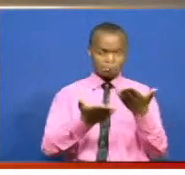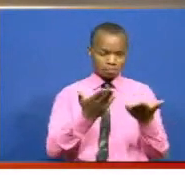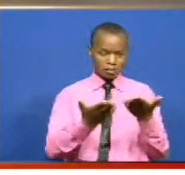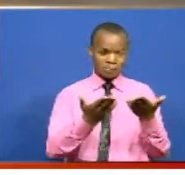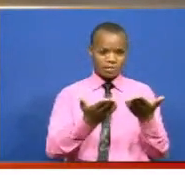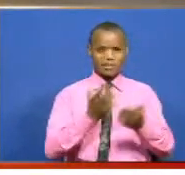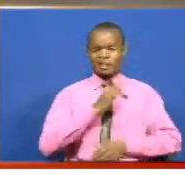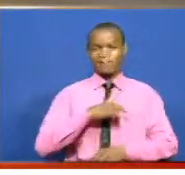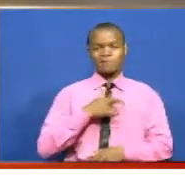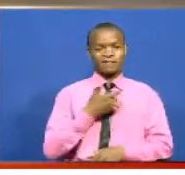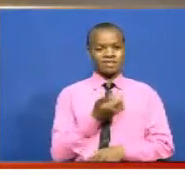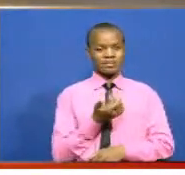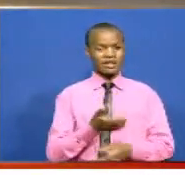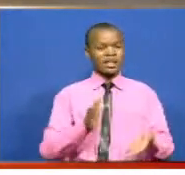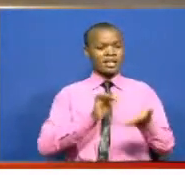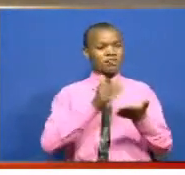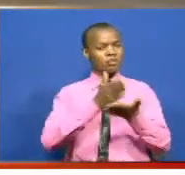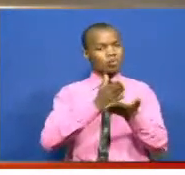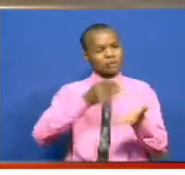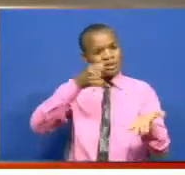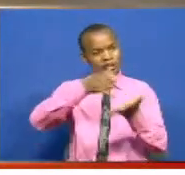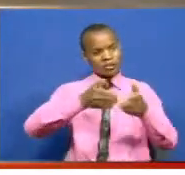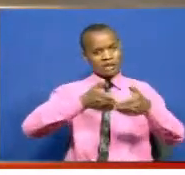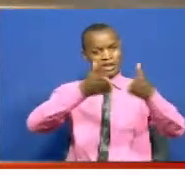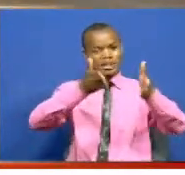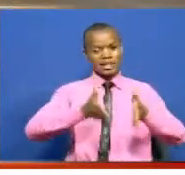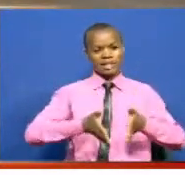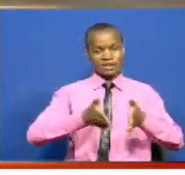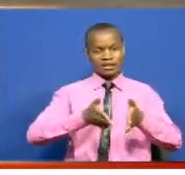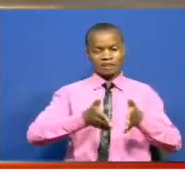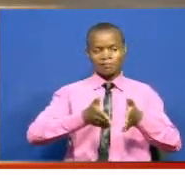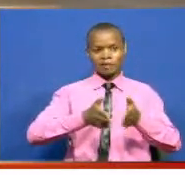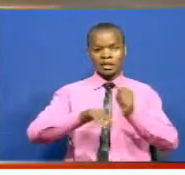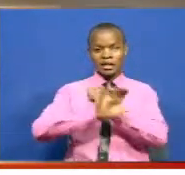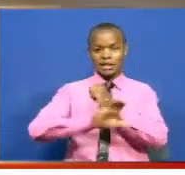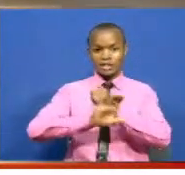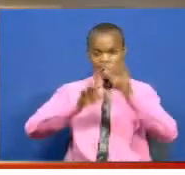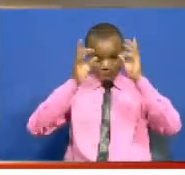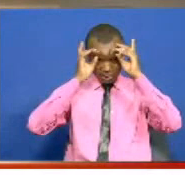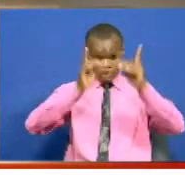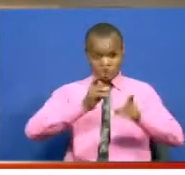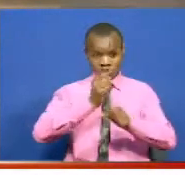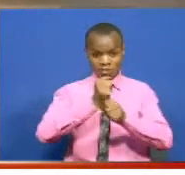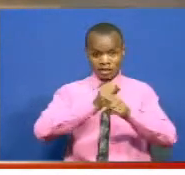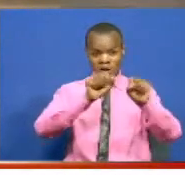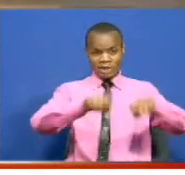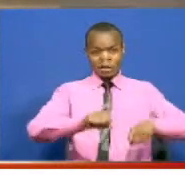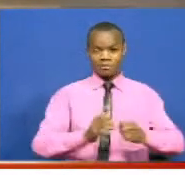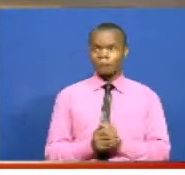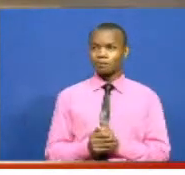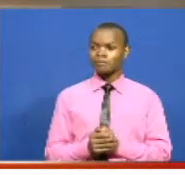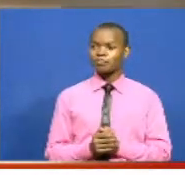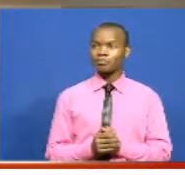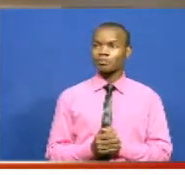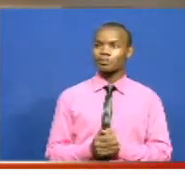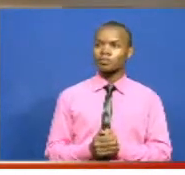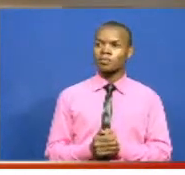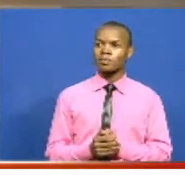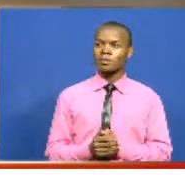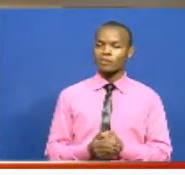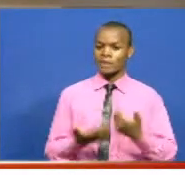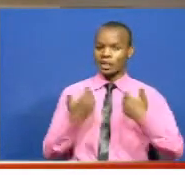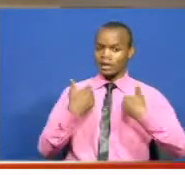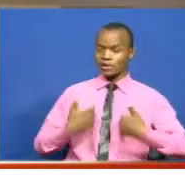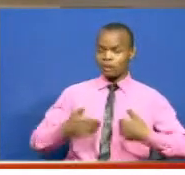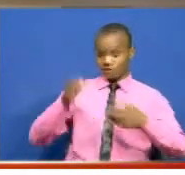like for once we are part of the leadership of this country, we can make decisions at the table? You see, if I look at from my own point of view